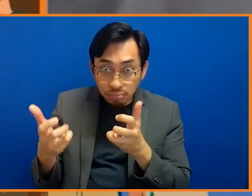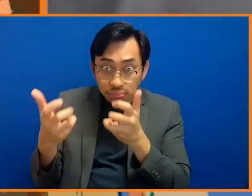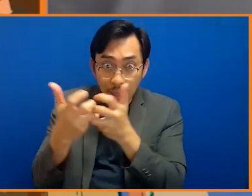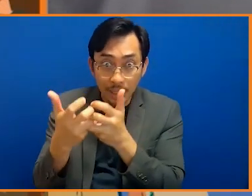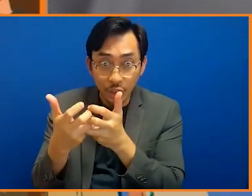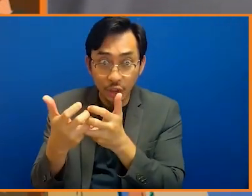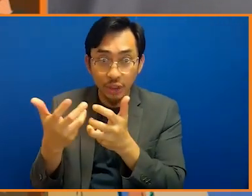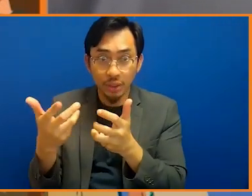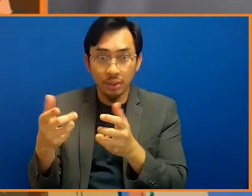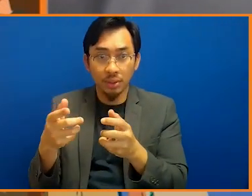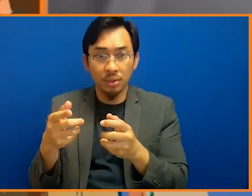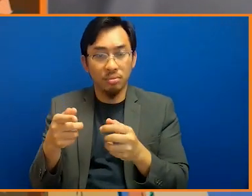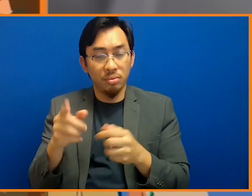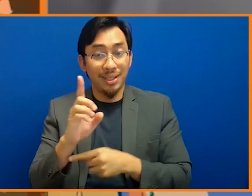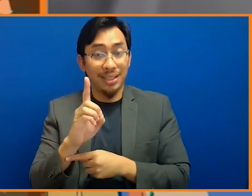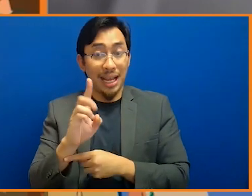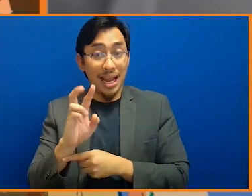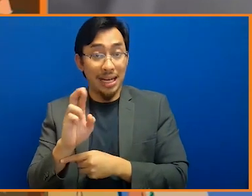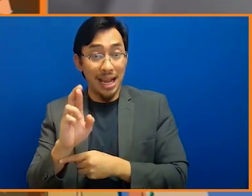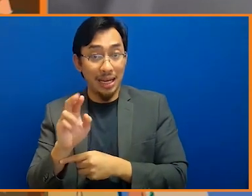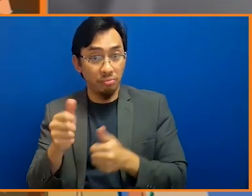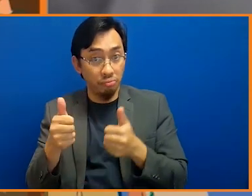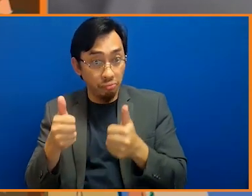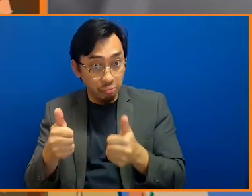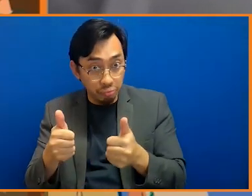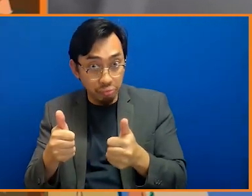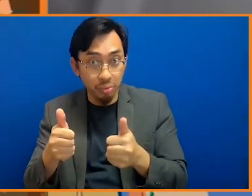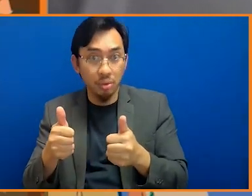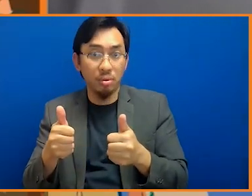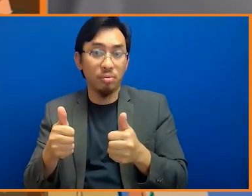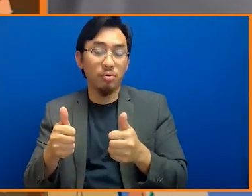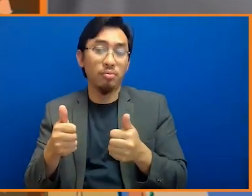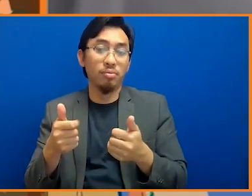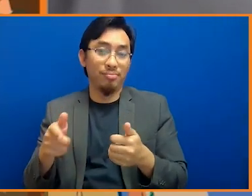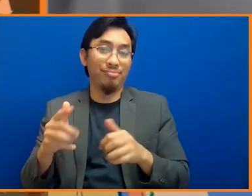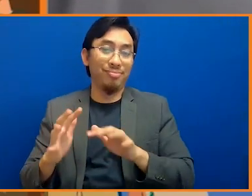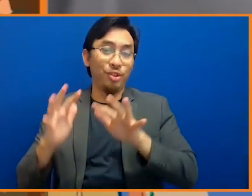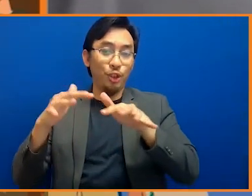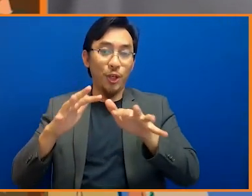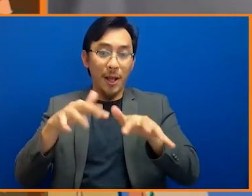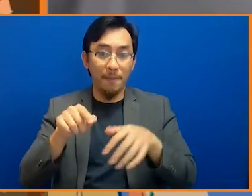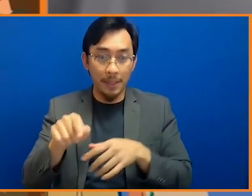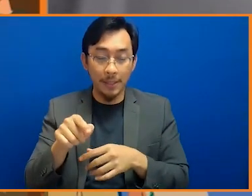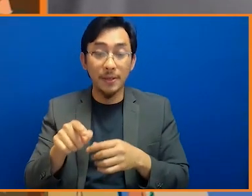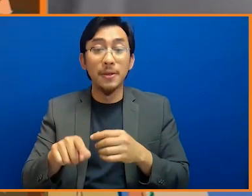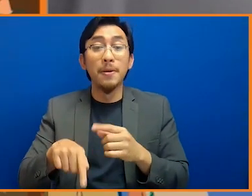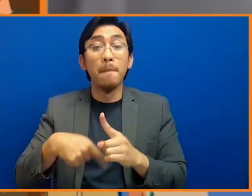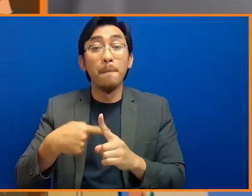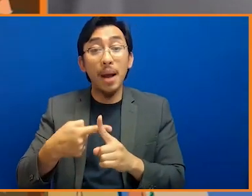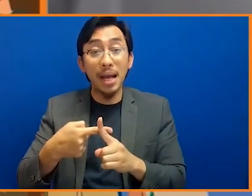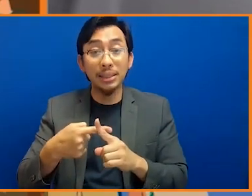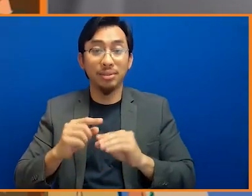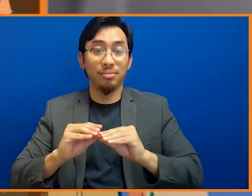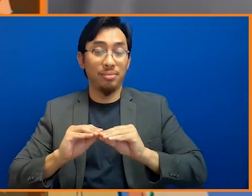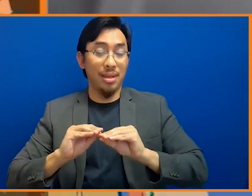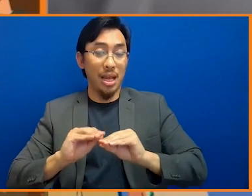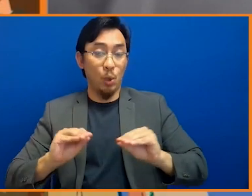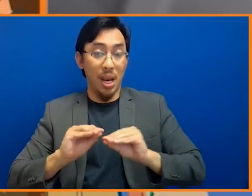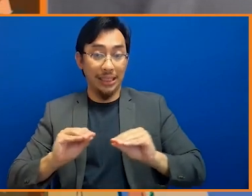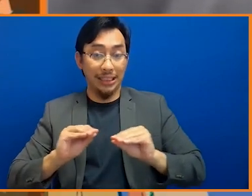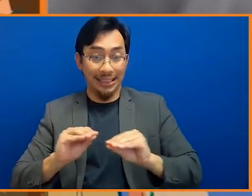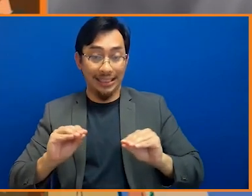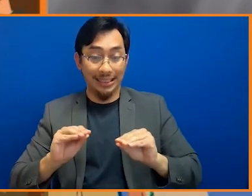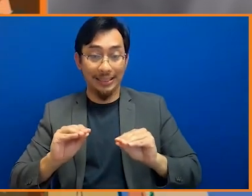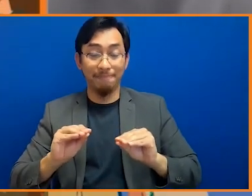can effectively increase the disaster reduction, especially tsunami. And